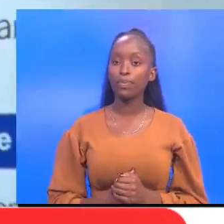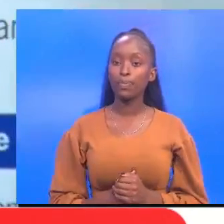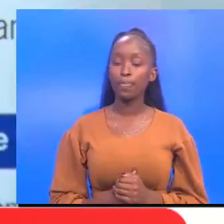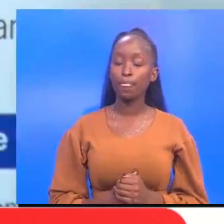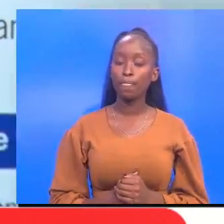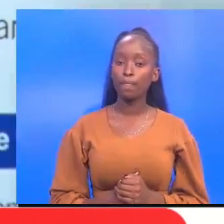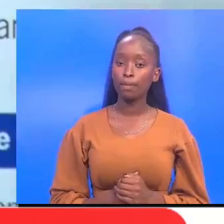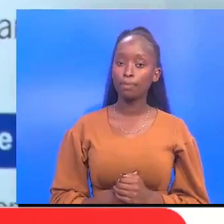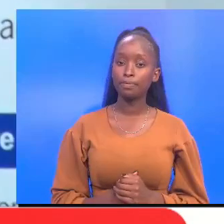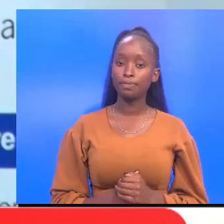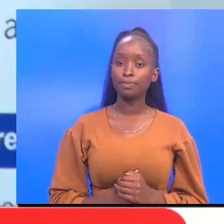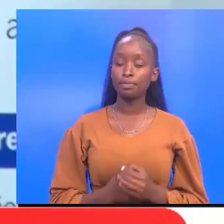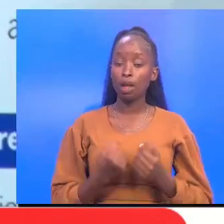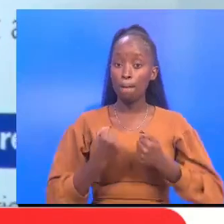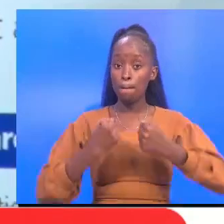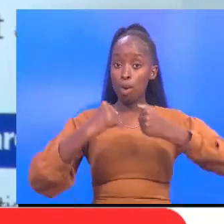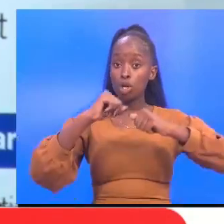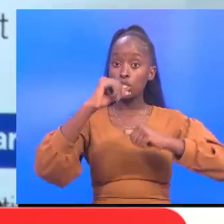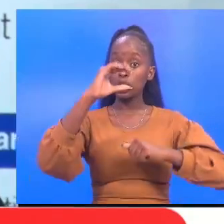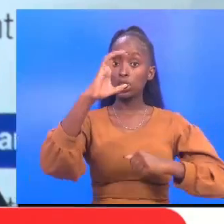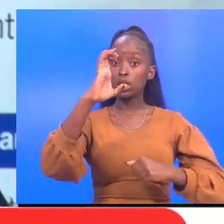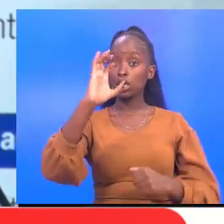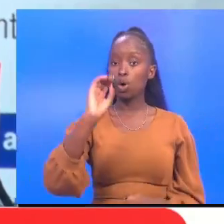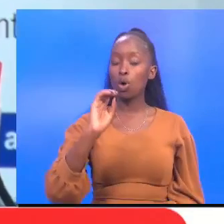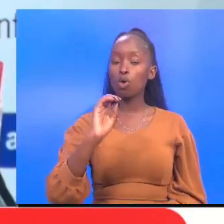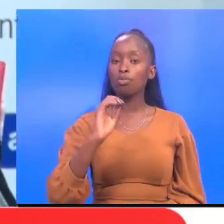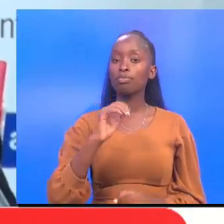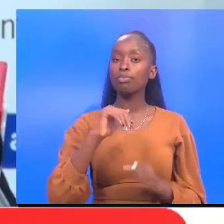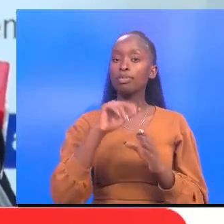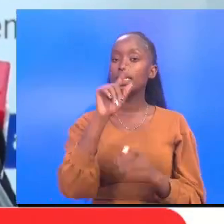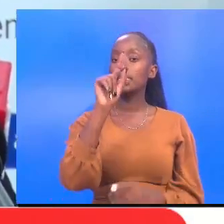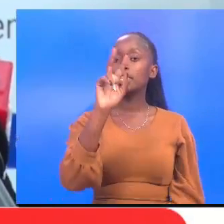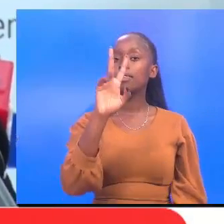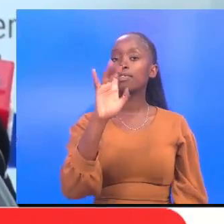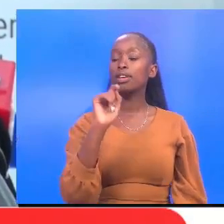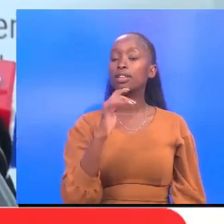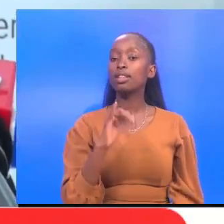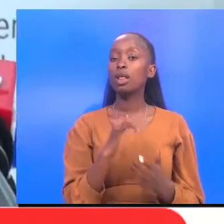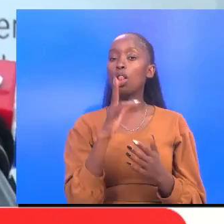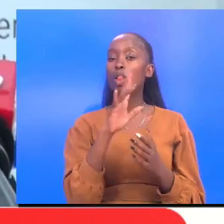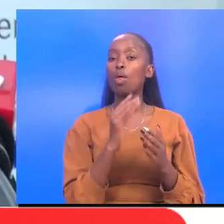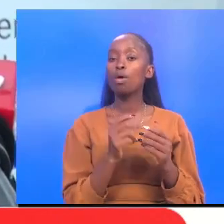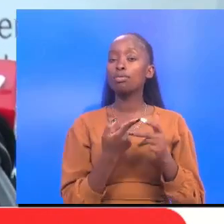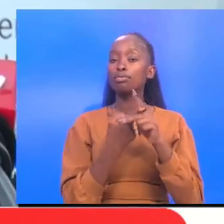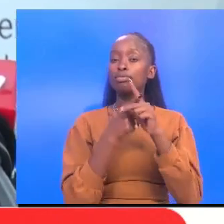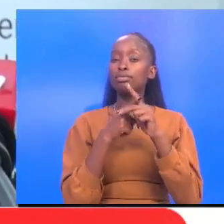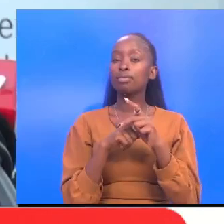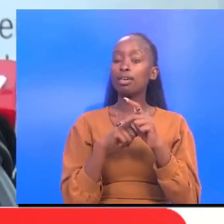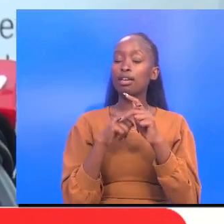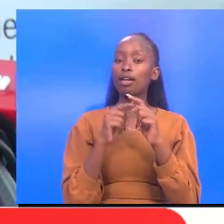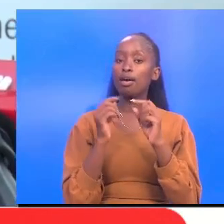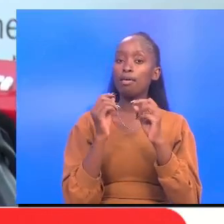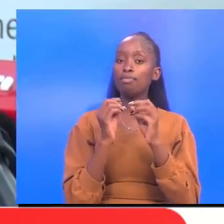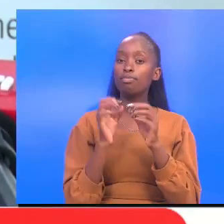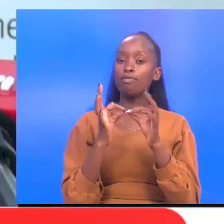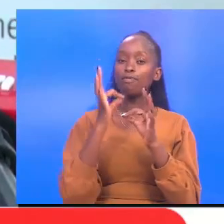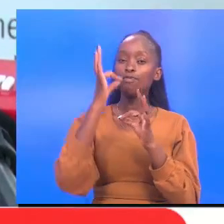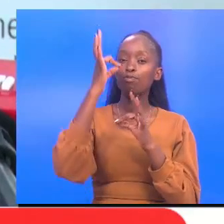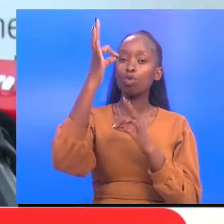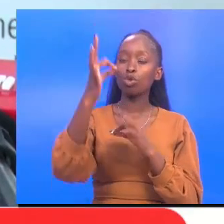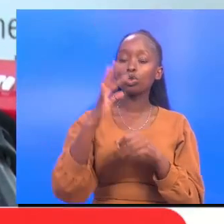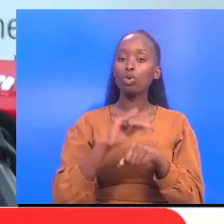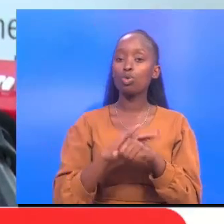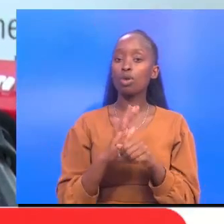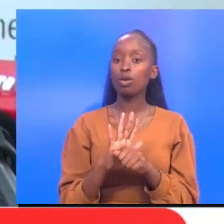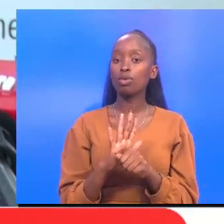Incoming CEO of TVET SIDAC, it marks the beginning of a bright future in the TVET sector in Kenya. This